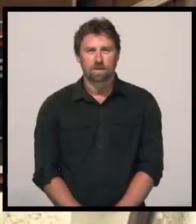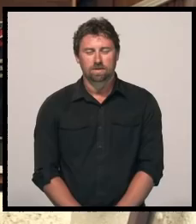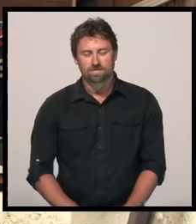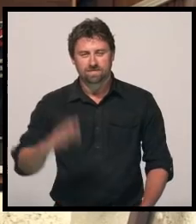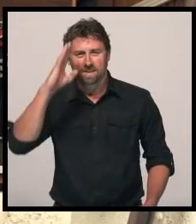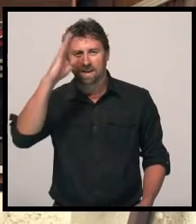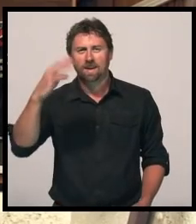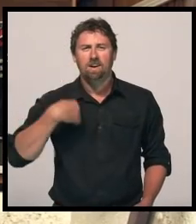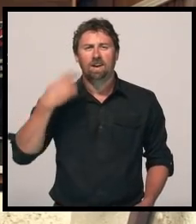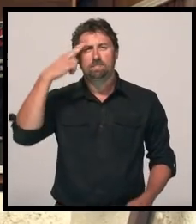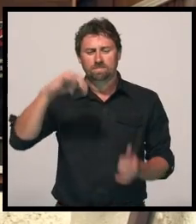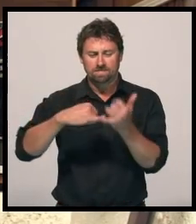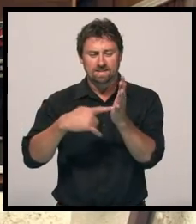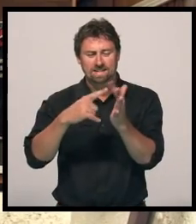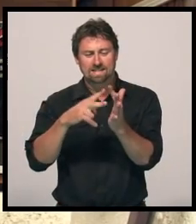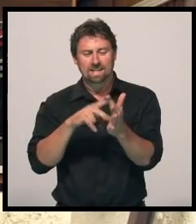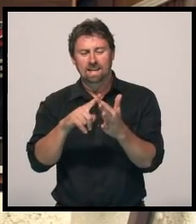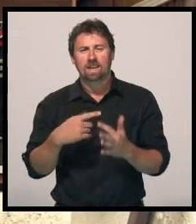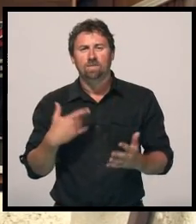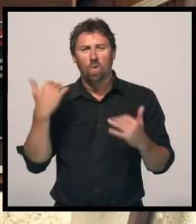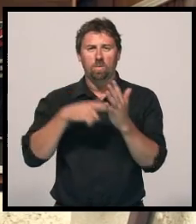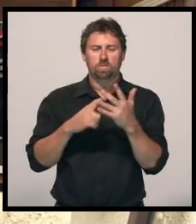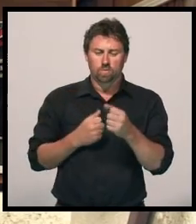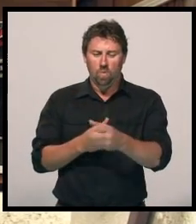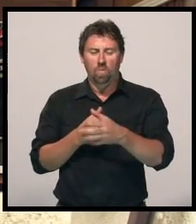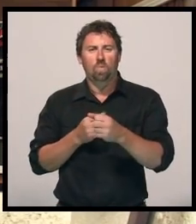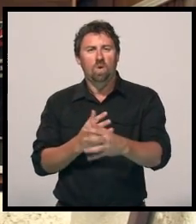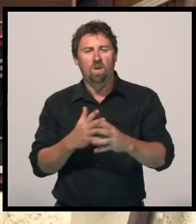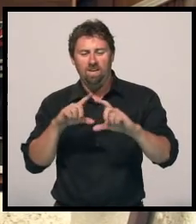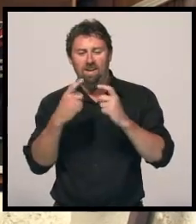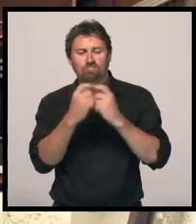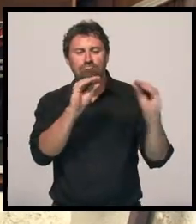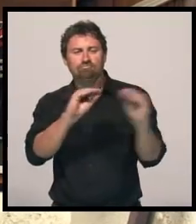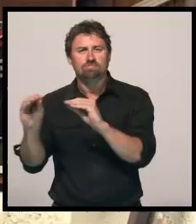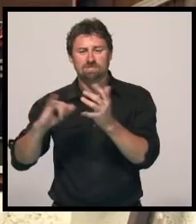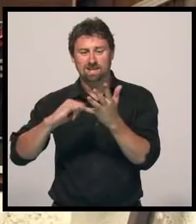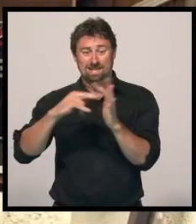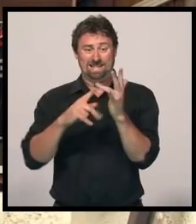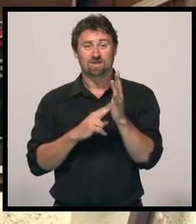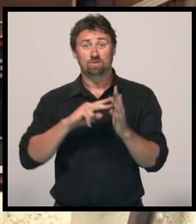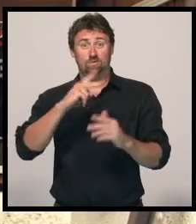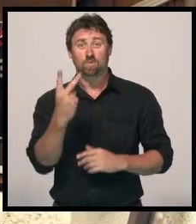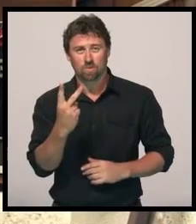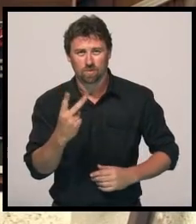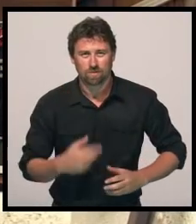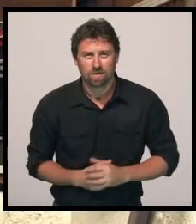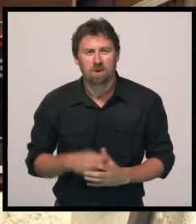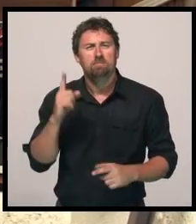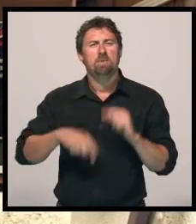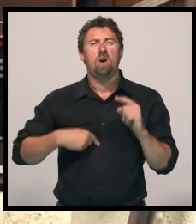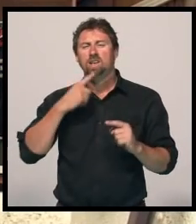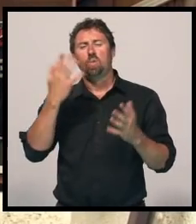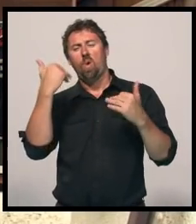G'day, I'm Steve and welcome to Woodworking Masterclass Season 2. This is where I normally say, welcome to my workshop.